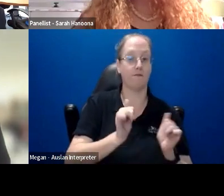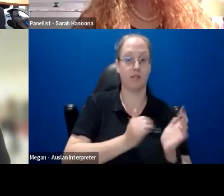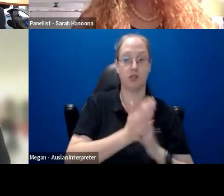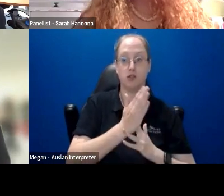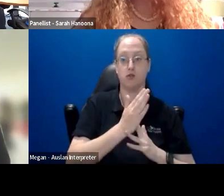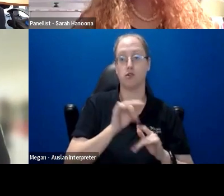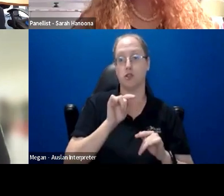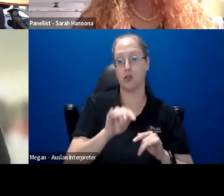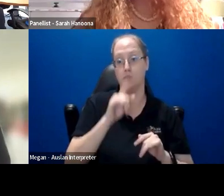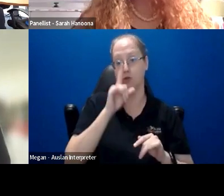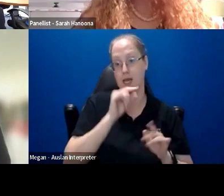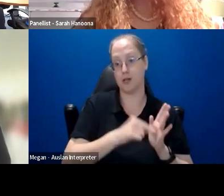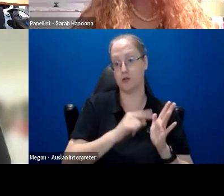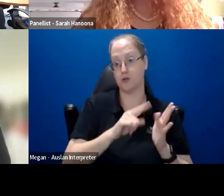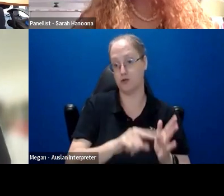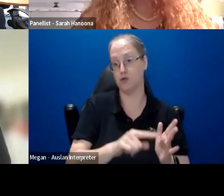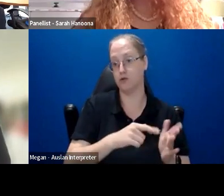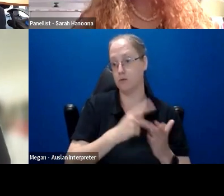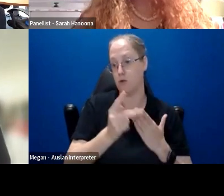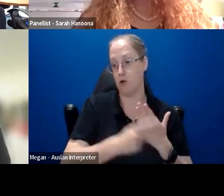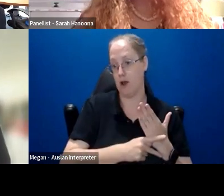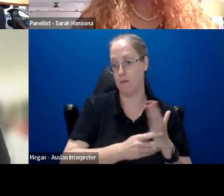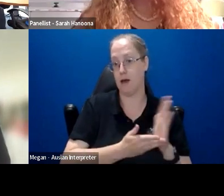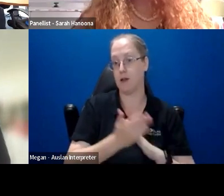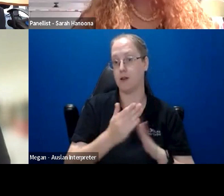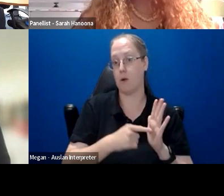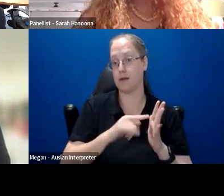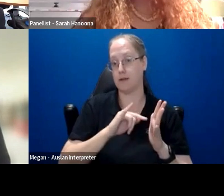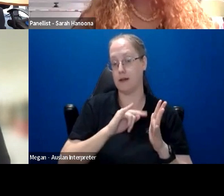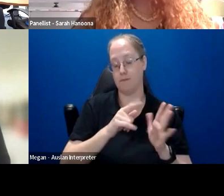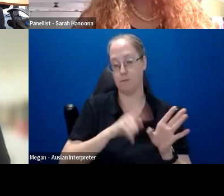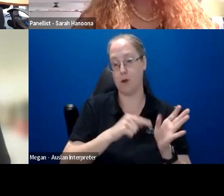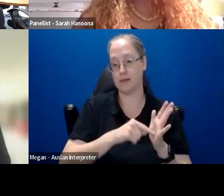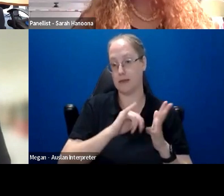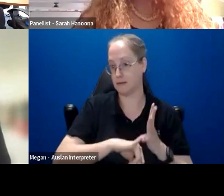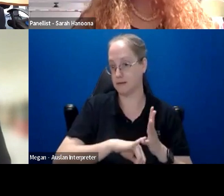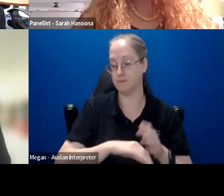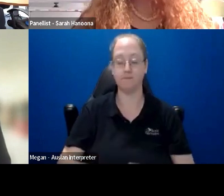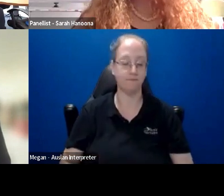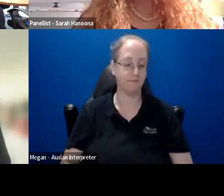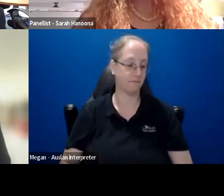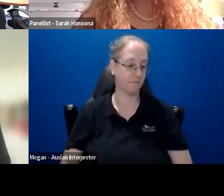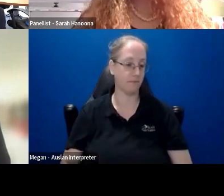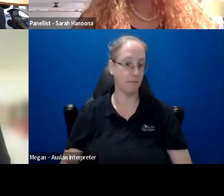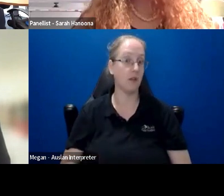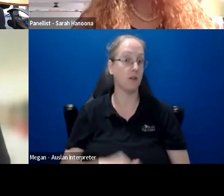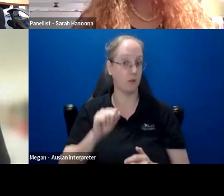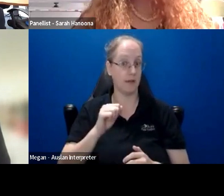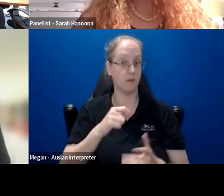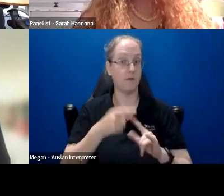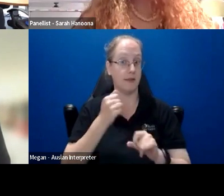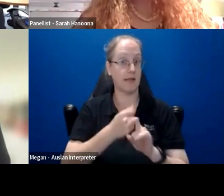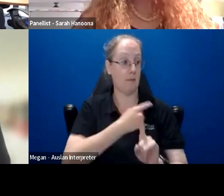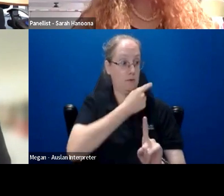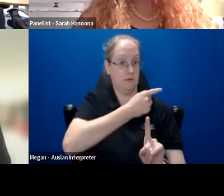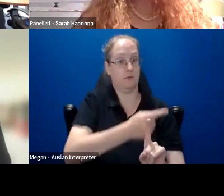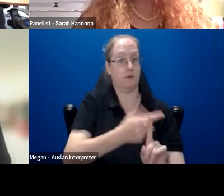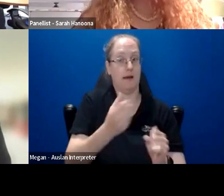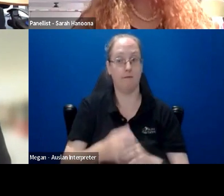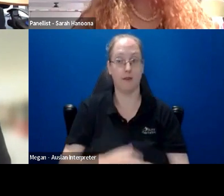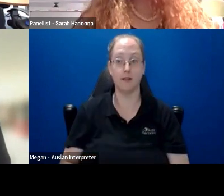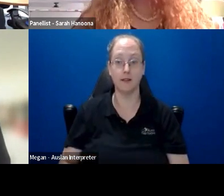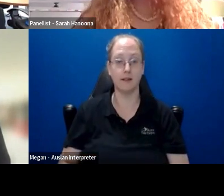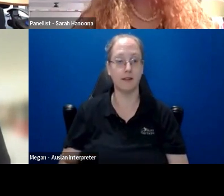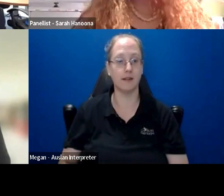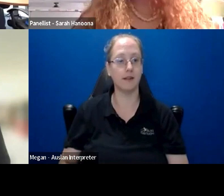Can Too program as a part of the YTS. So there's certainly precedent for it. Great, thanks, Paris.